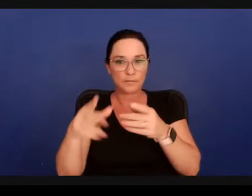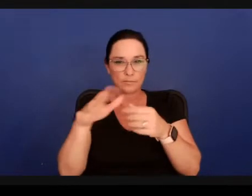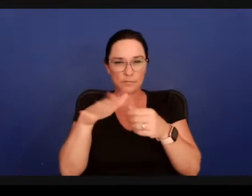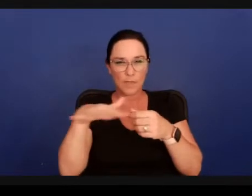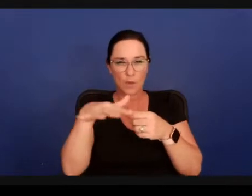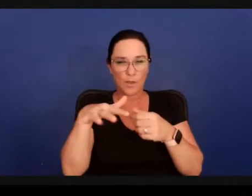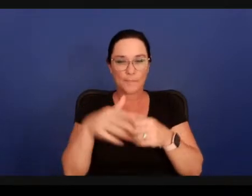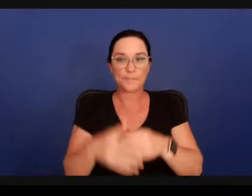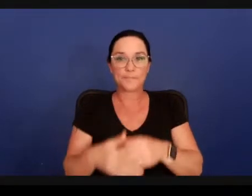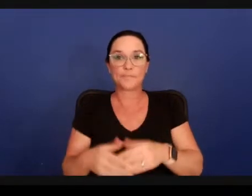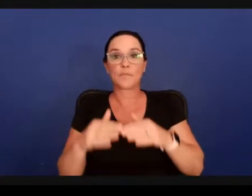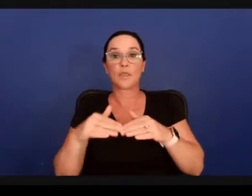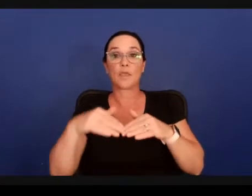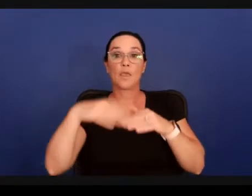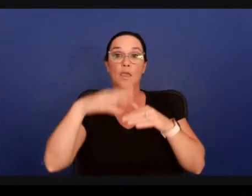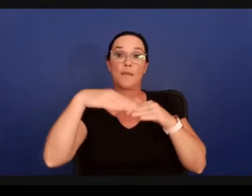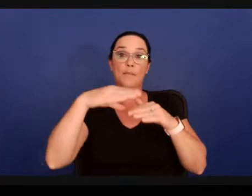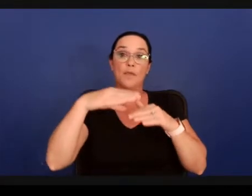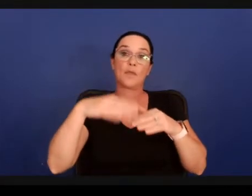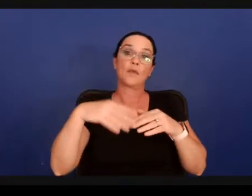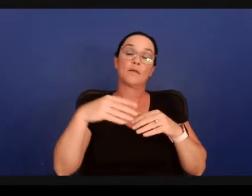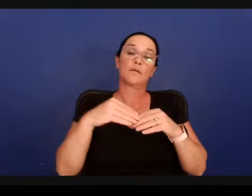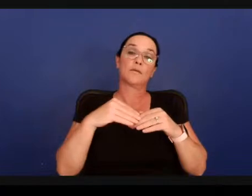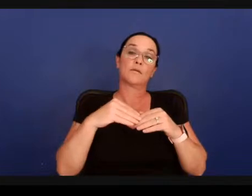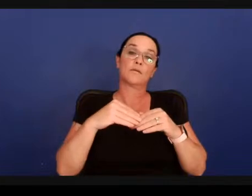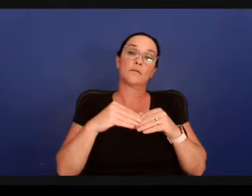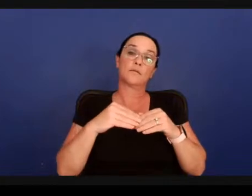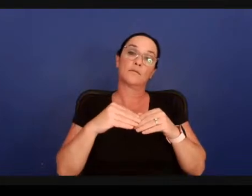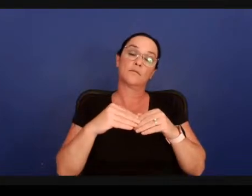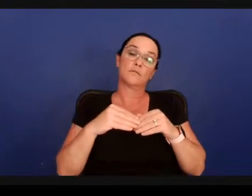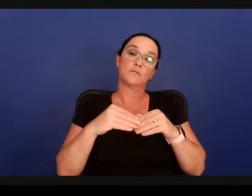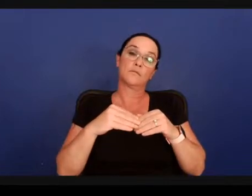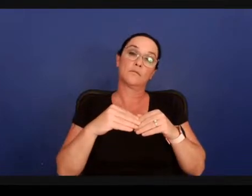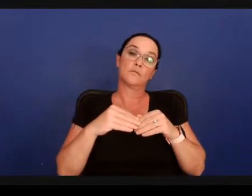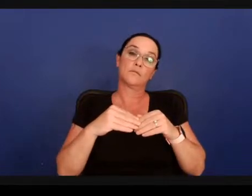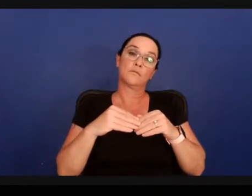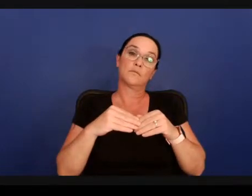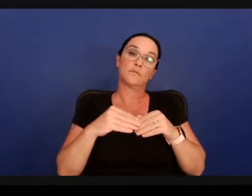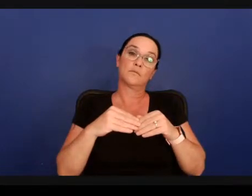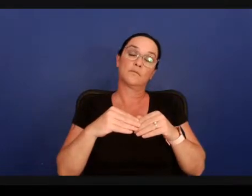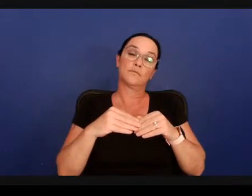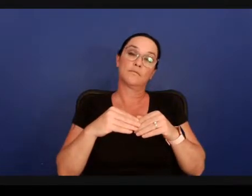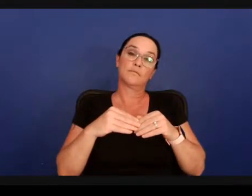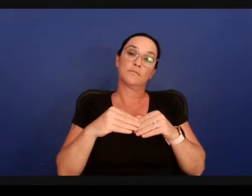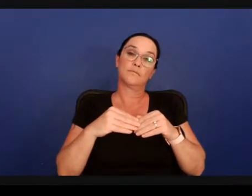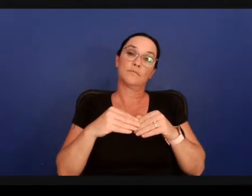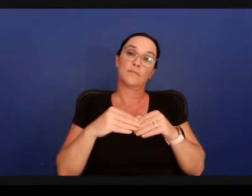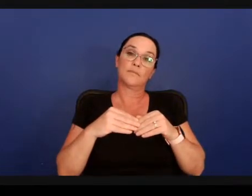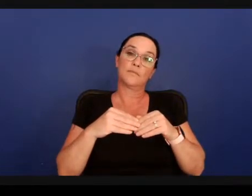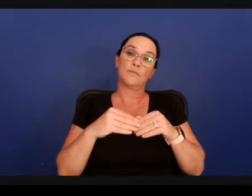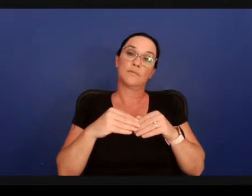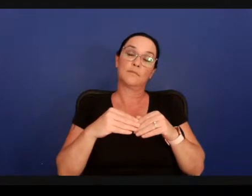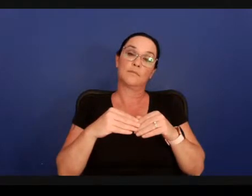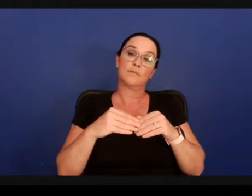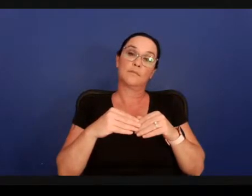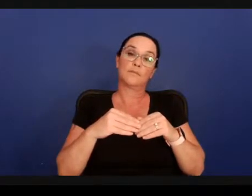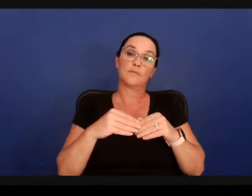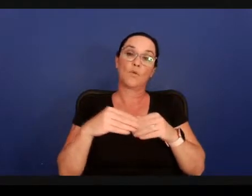You can get it up here as well at Puhimau. There does seem to be something that activates right through there as well too. So that's one